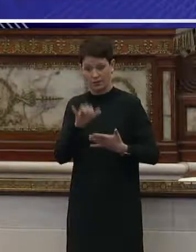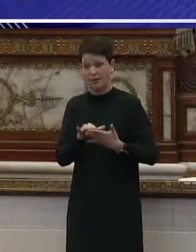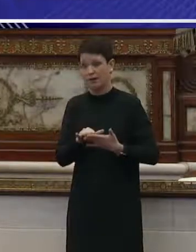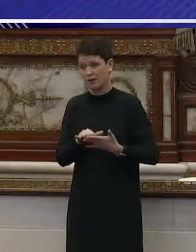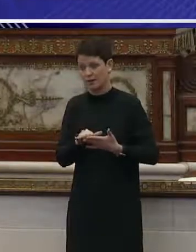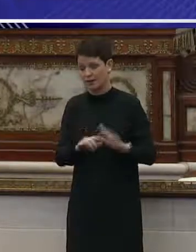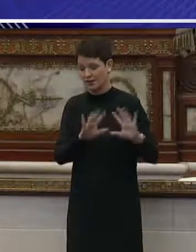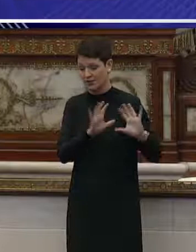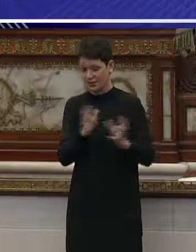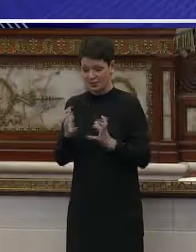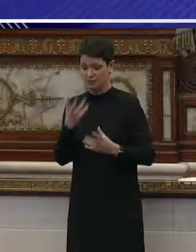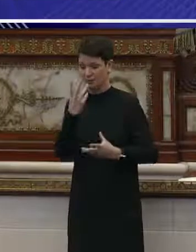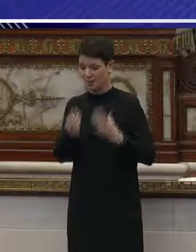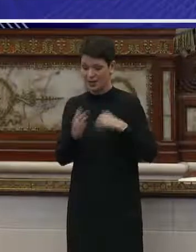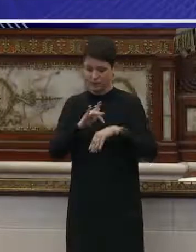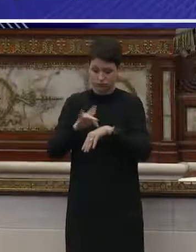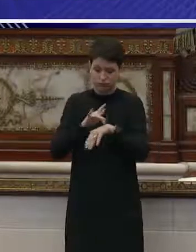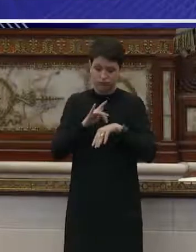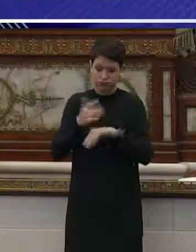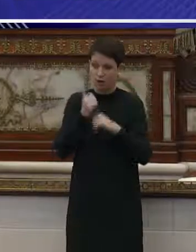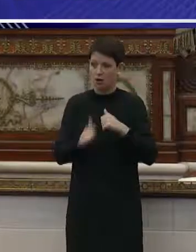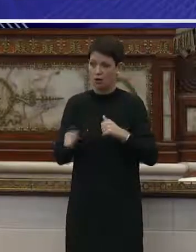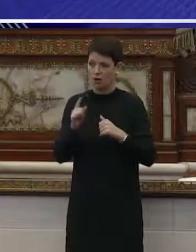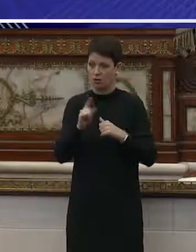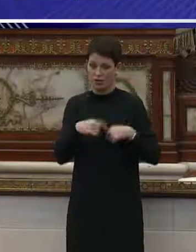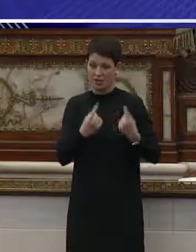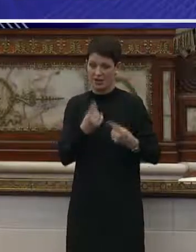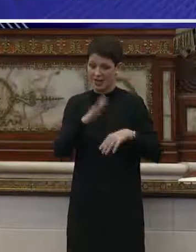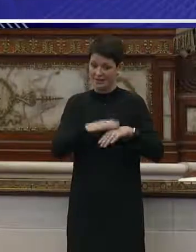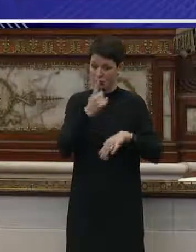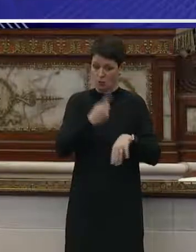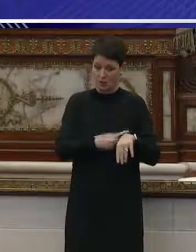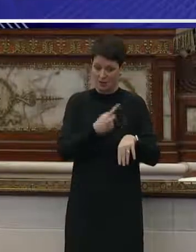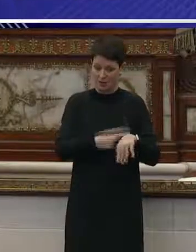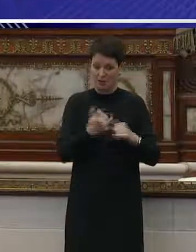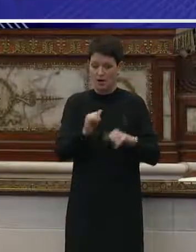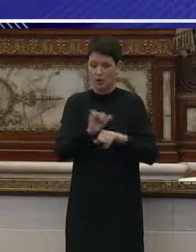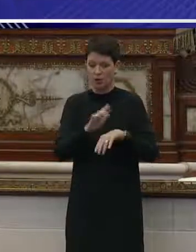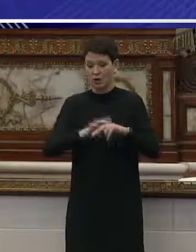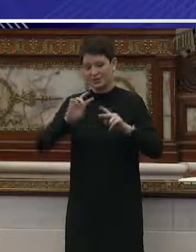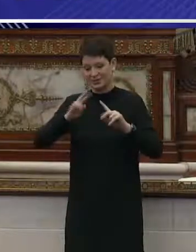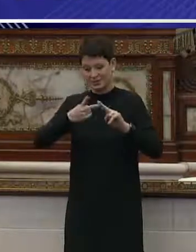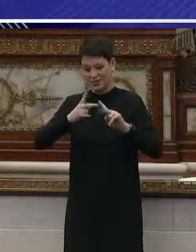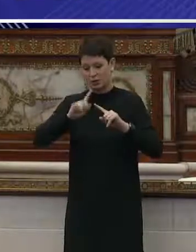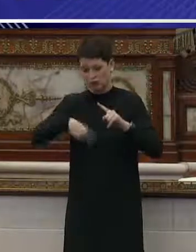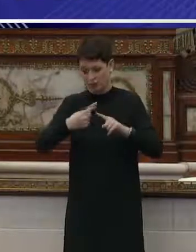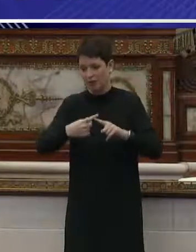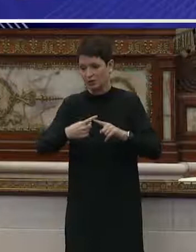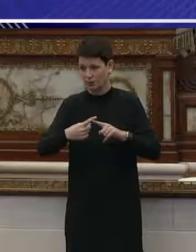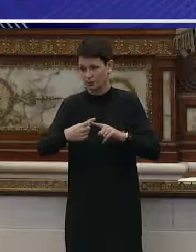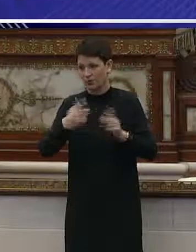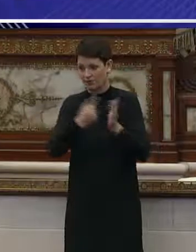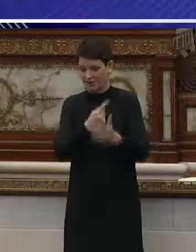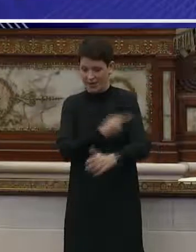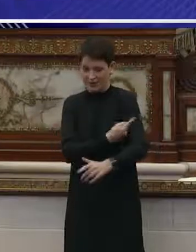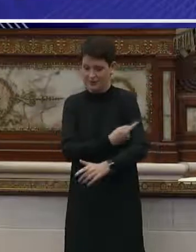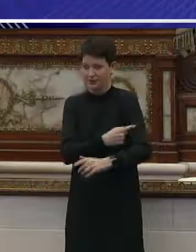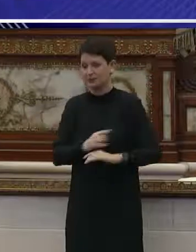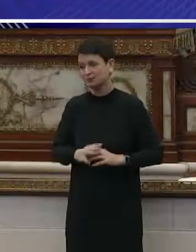Those teams have been out to all the nursing homes in the city at least once and are now working on their second round. I